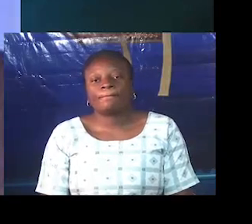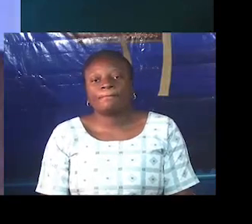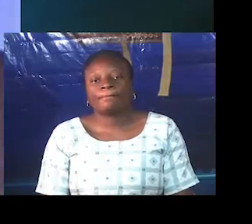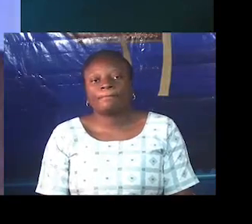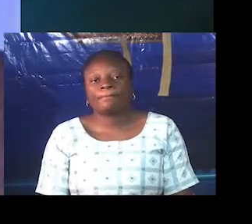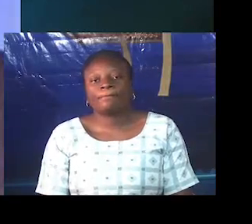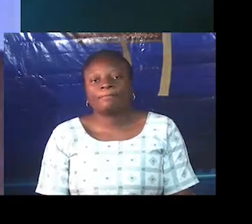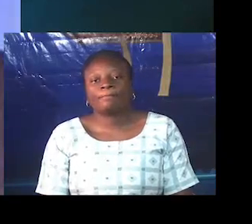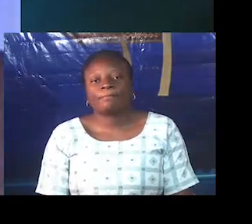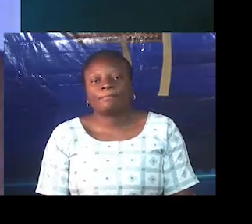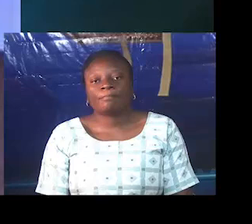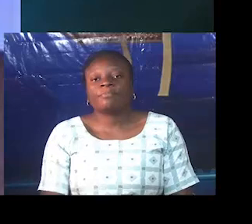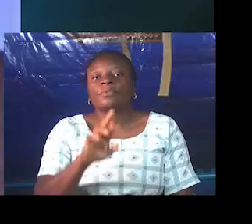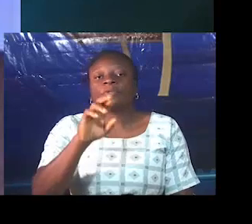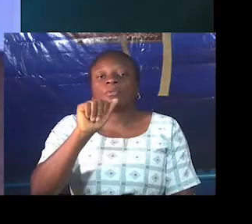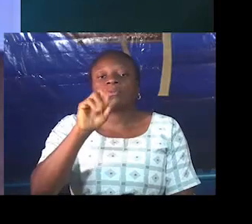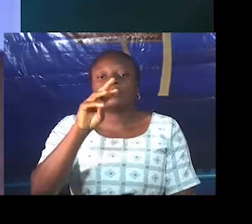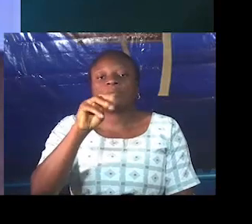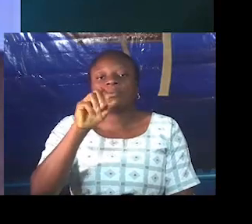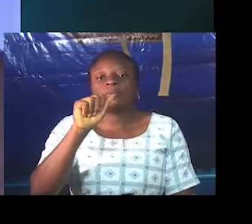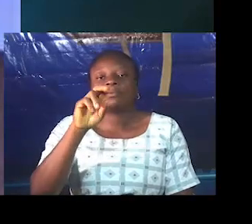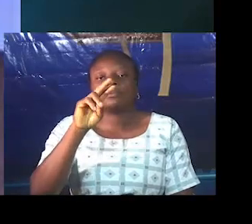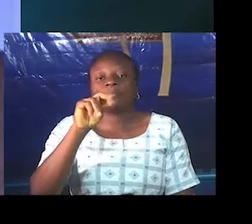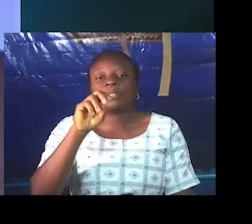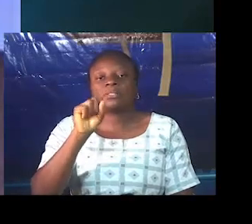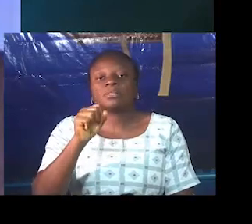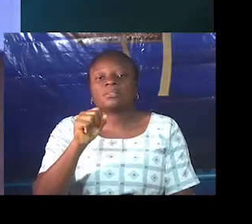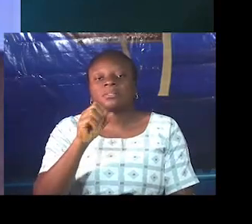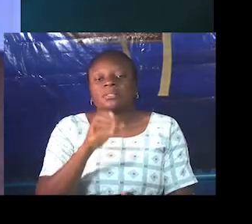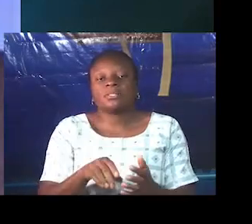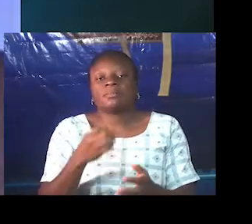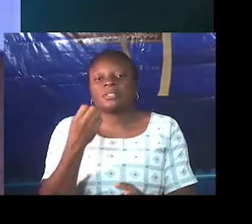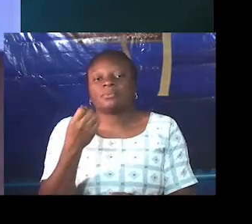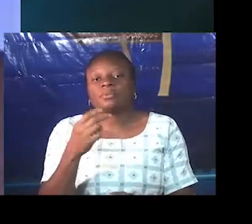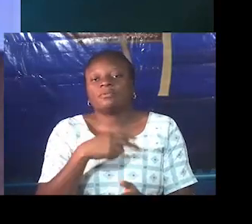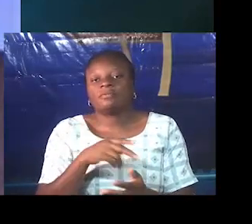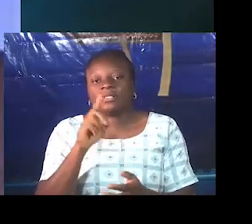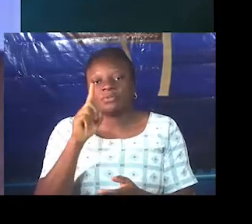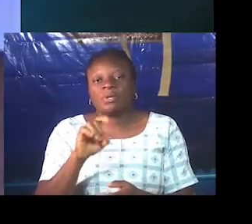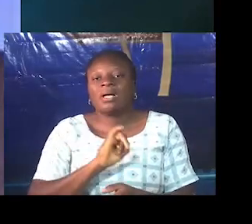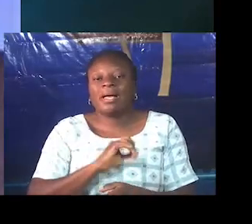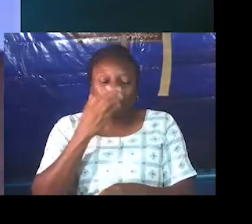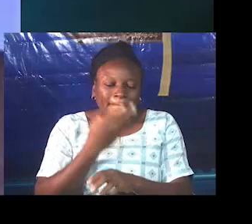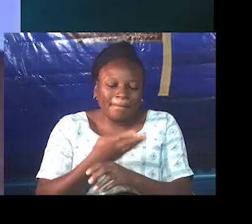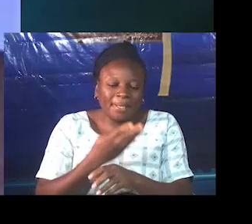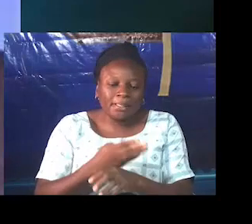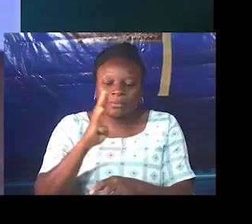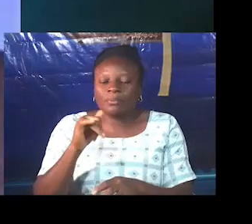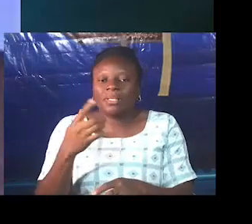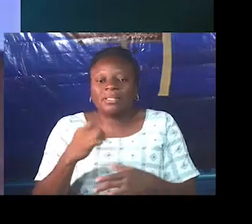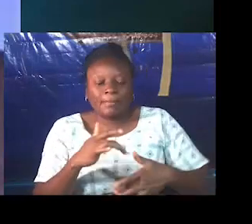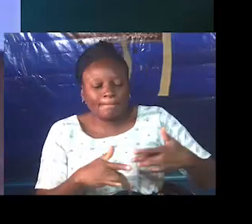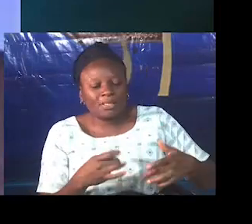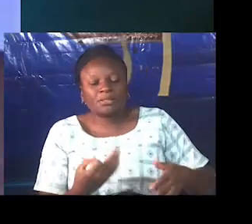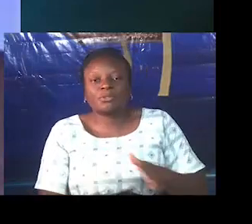Romans 12, verse 1. I beseech you therefore, brethren, by the mercies of God, that ye present your